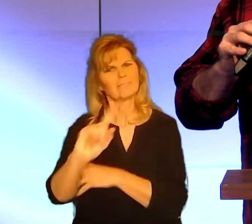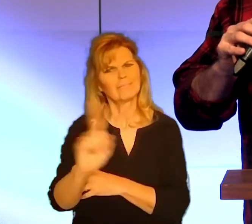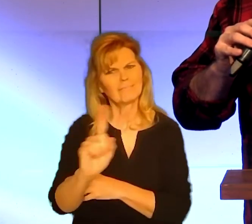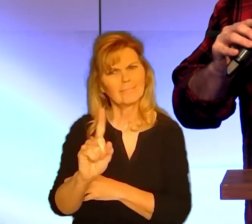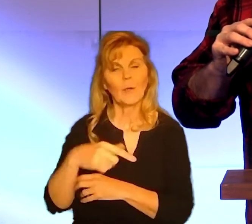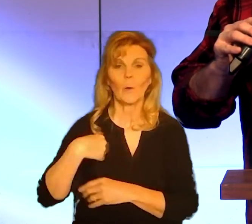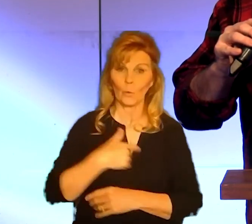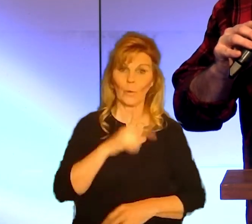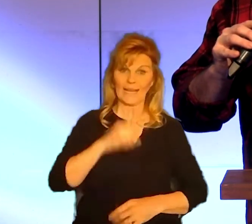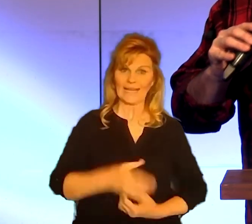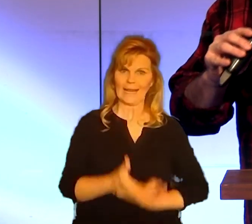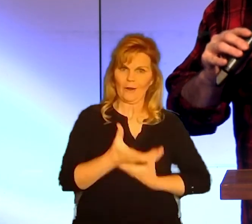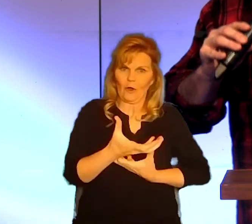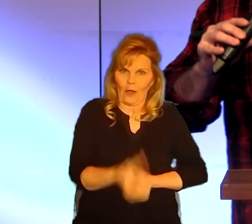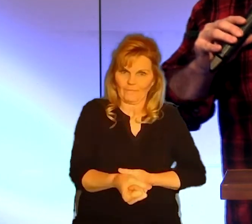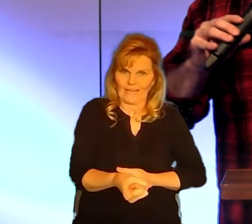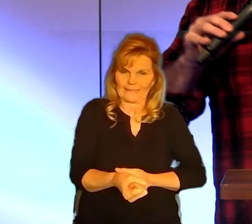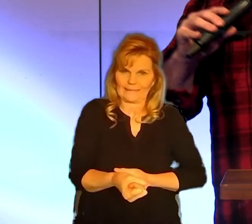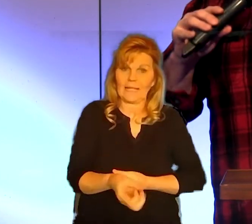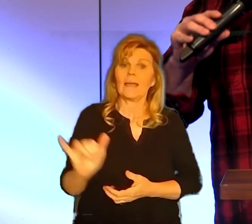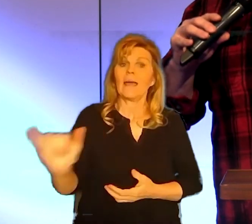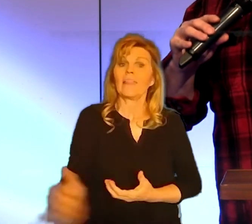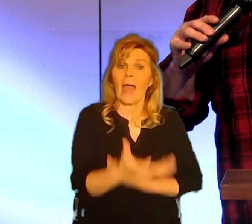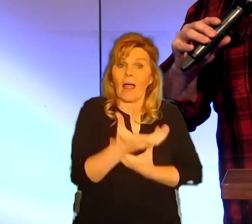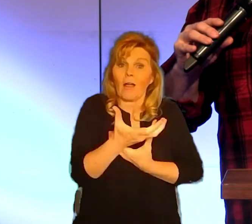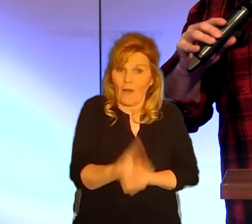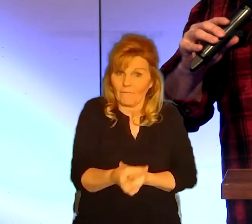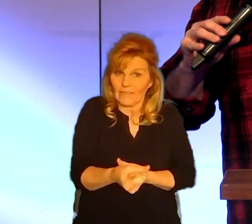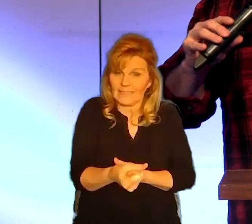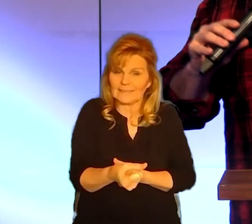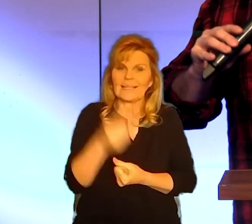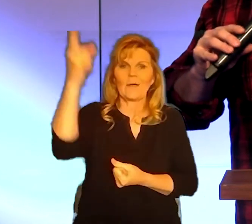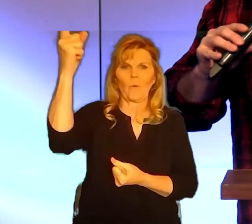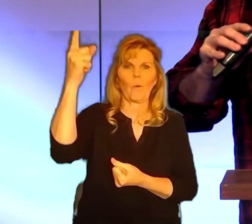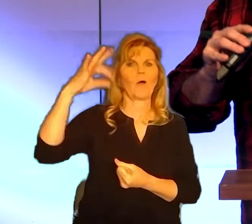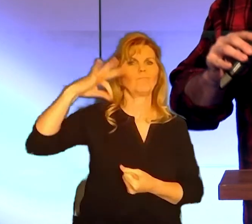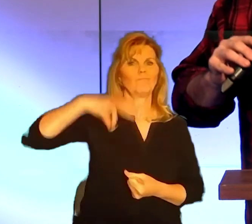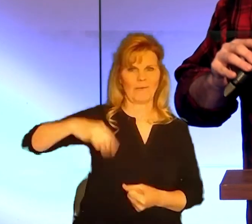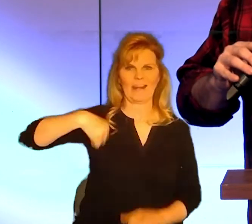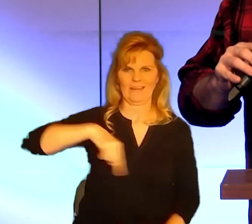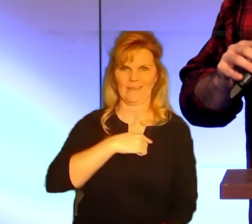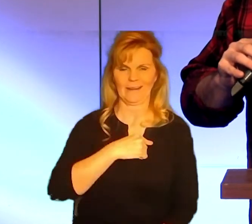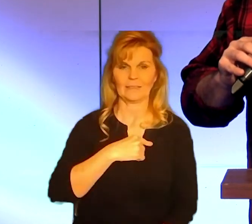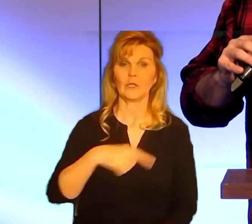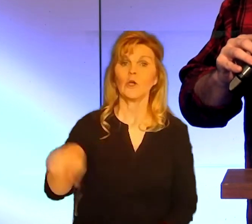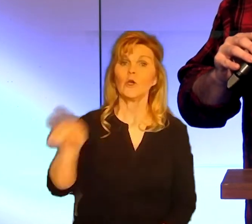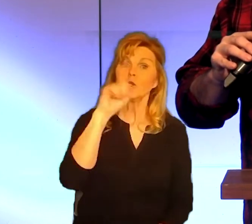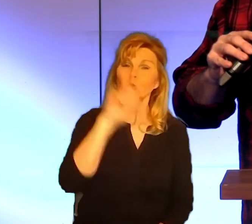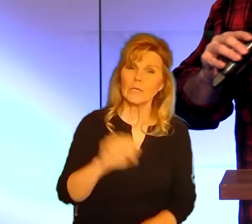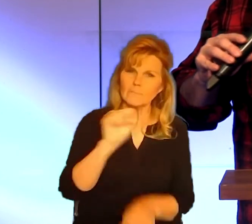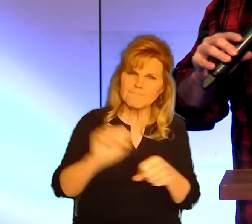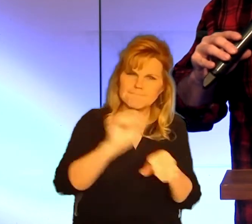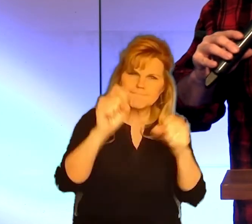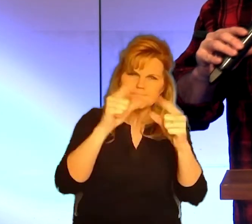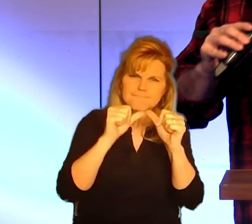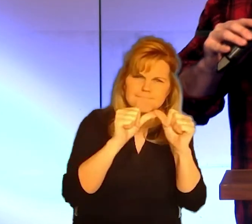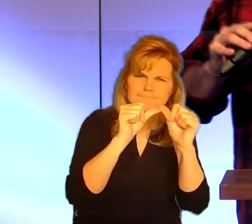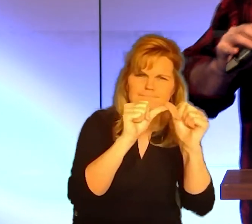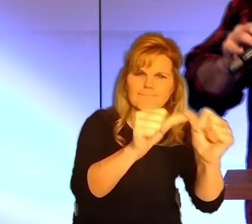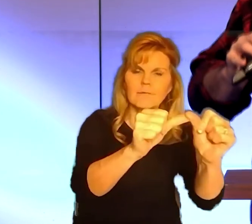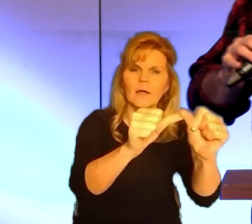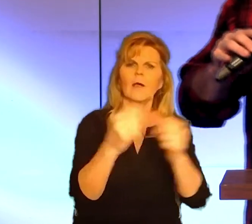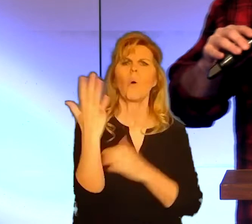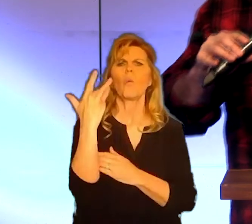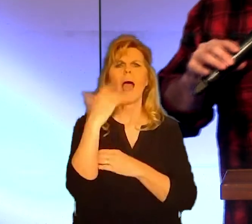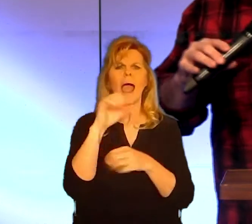confidence. It will be richly rewarded. You need to persevere. Why? So that